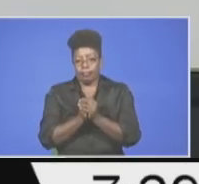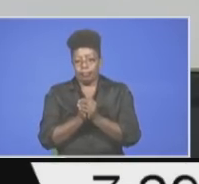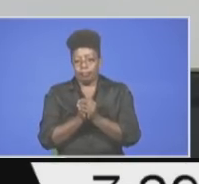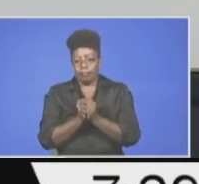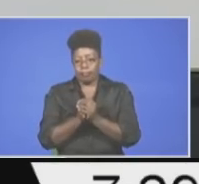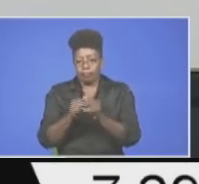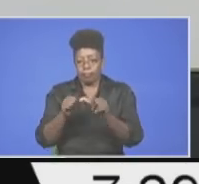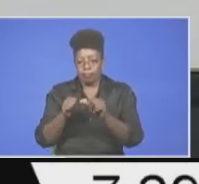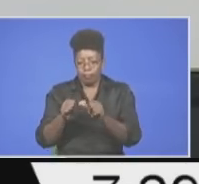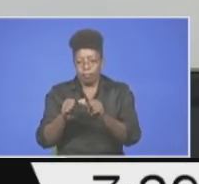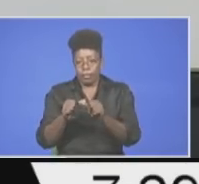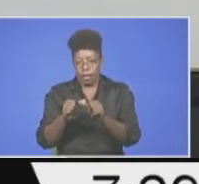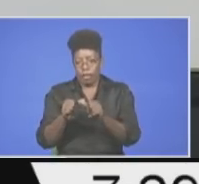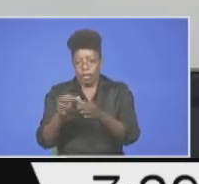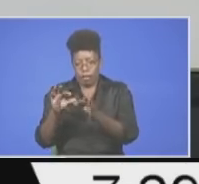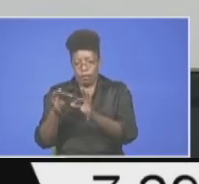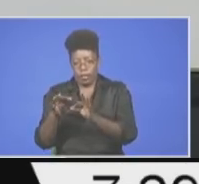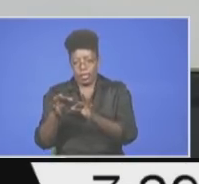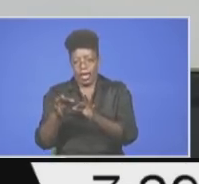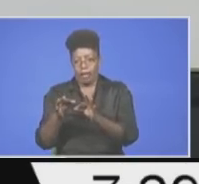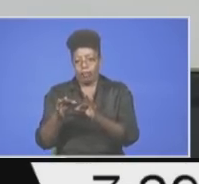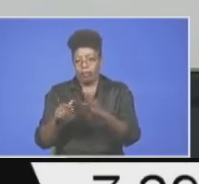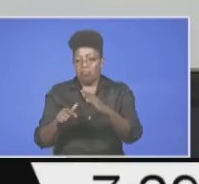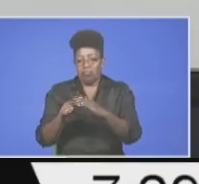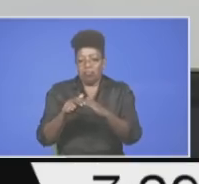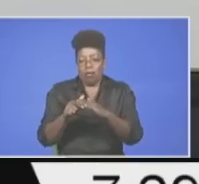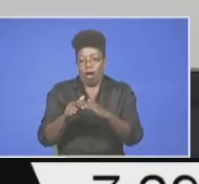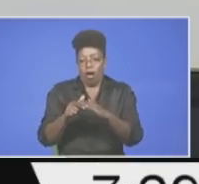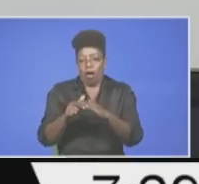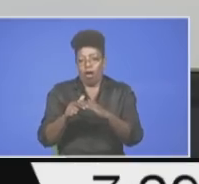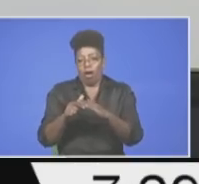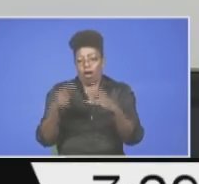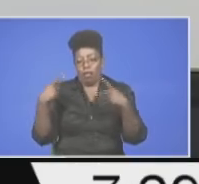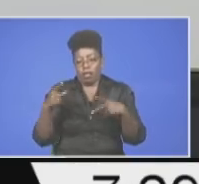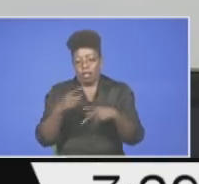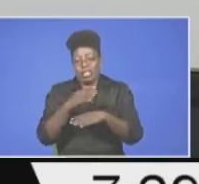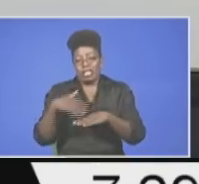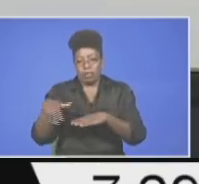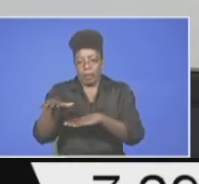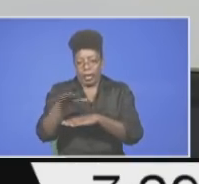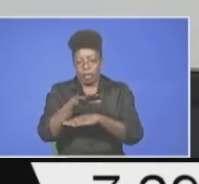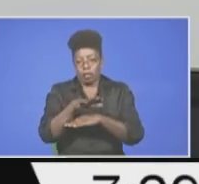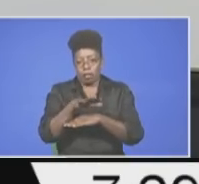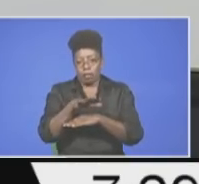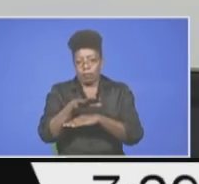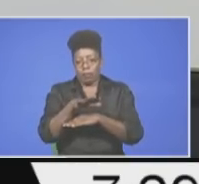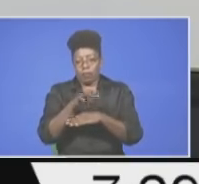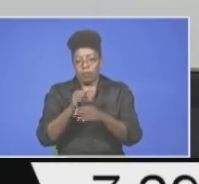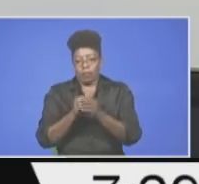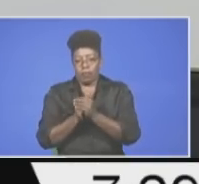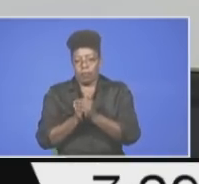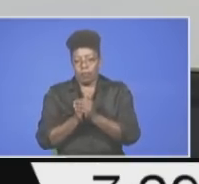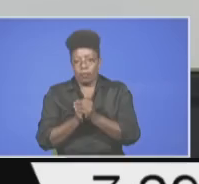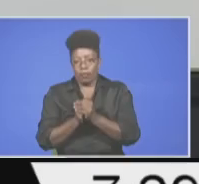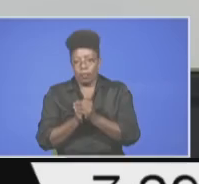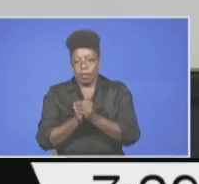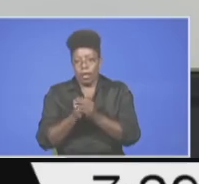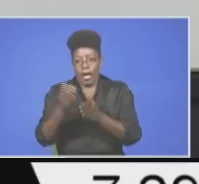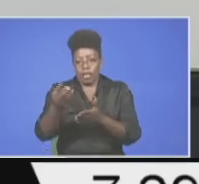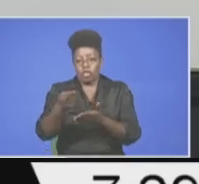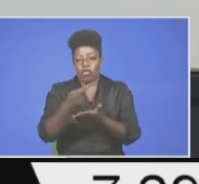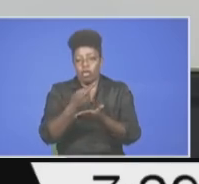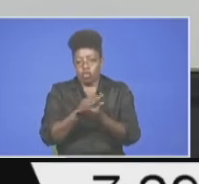maintenance, lack of physical space, and the need to scale up recruitment of rehab